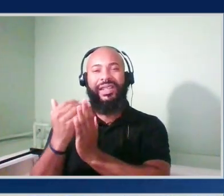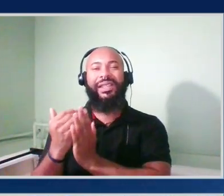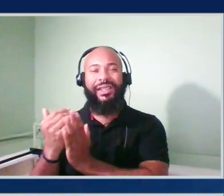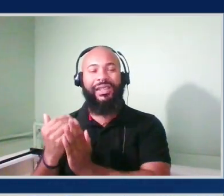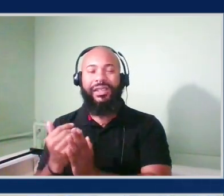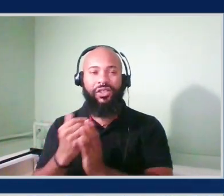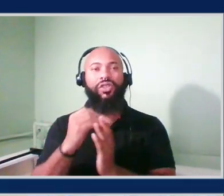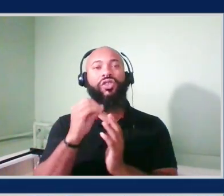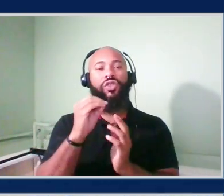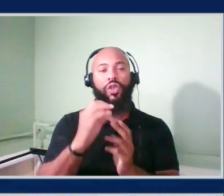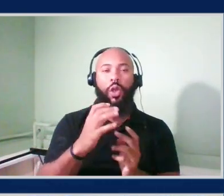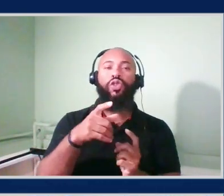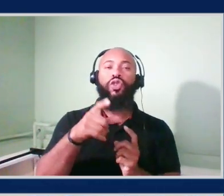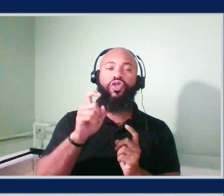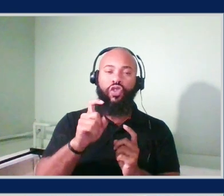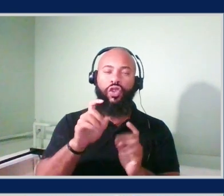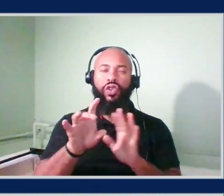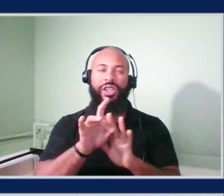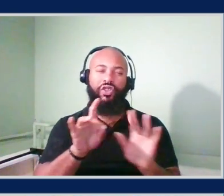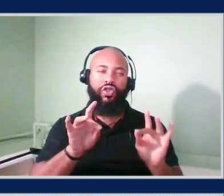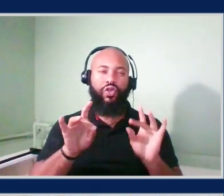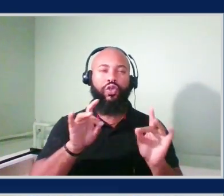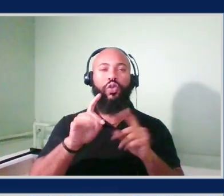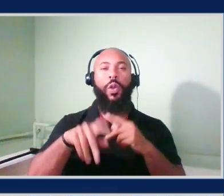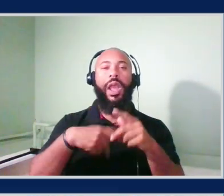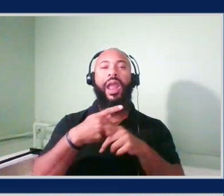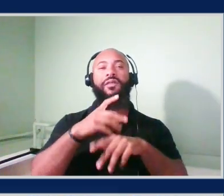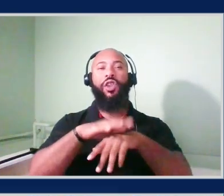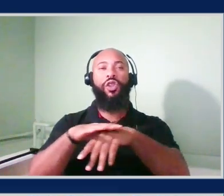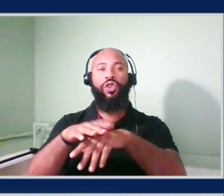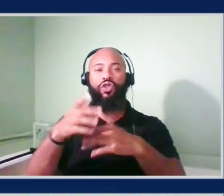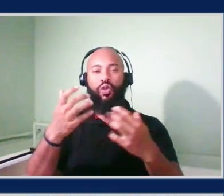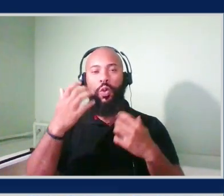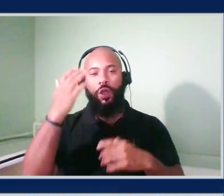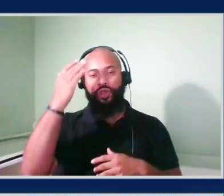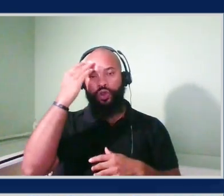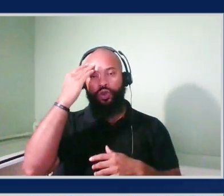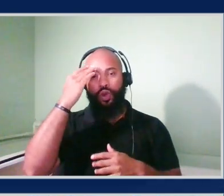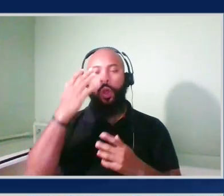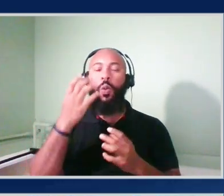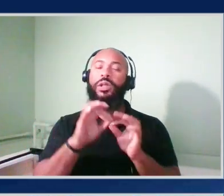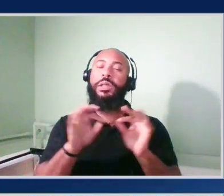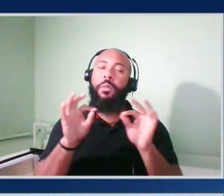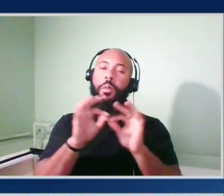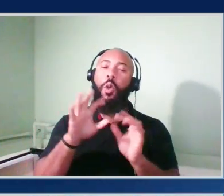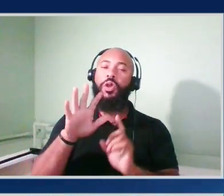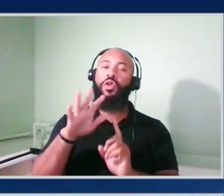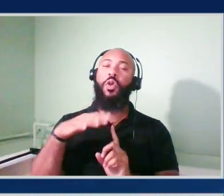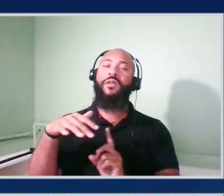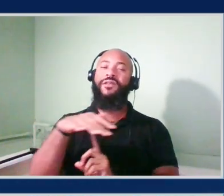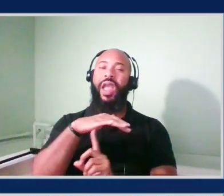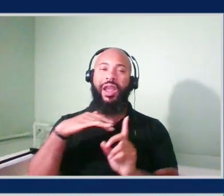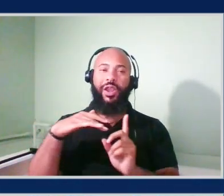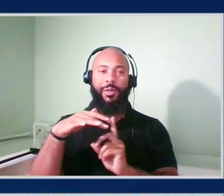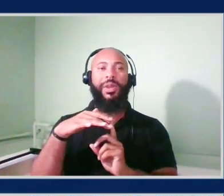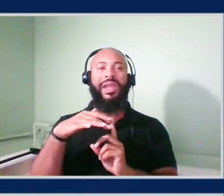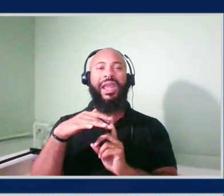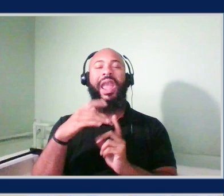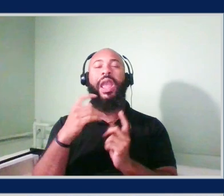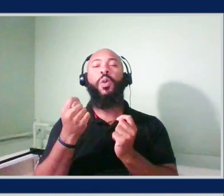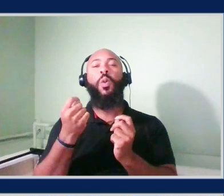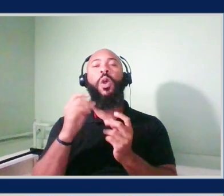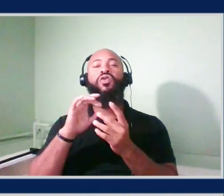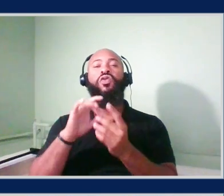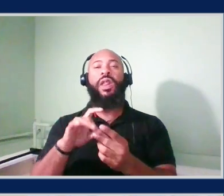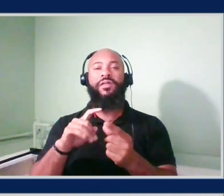of what type of alerts you really want to know, what's important in your environment, and what is relevant to your